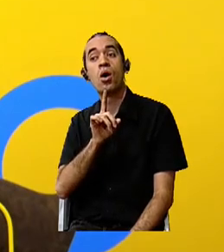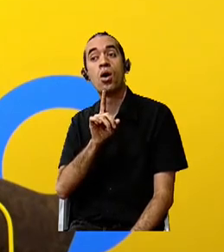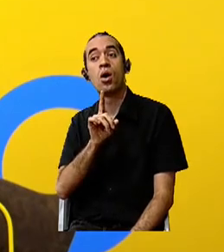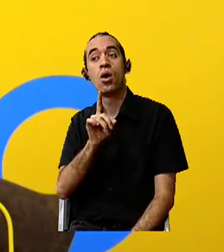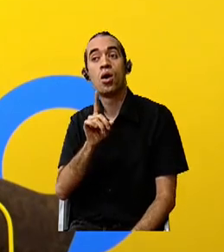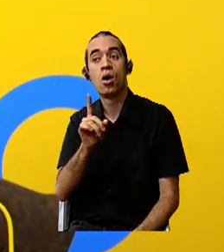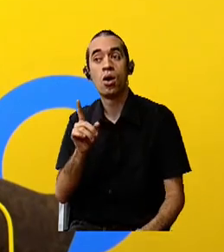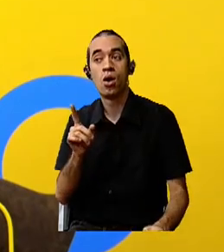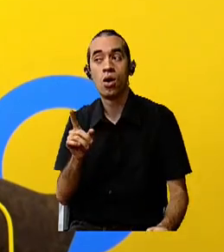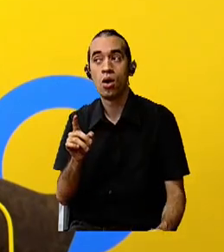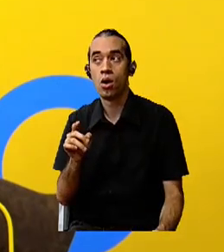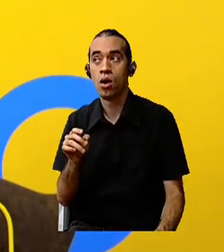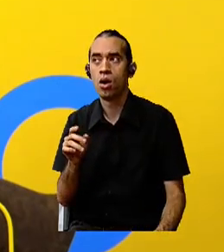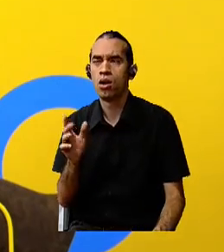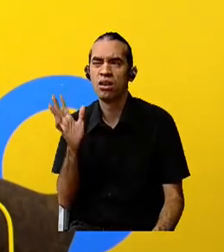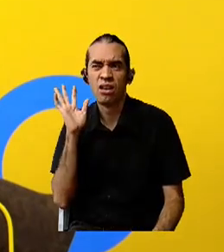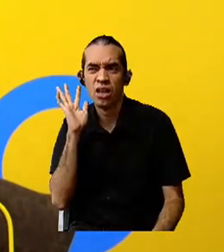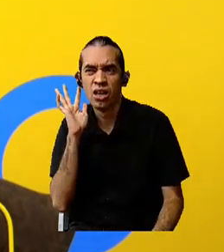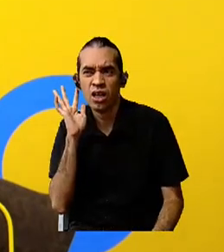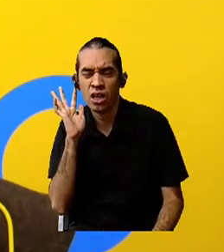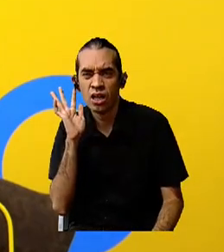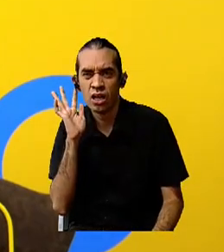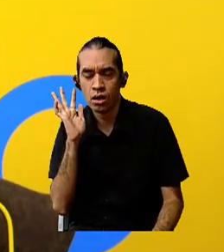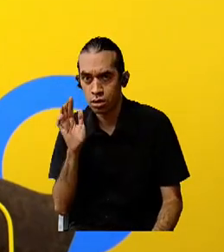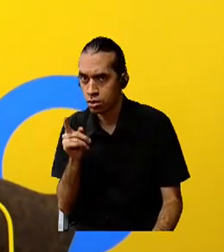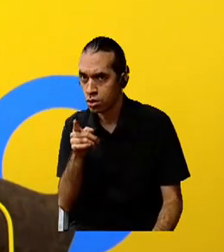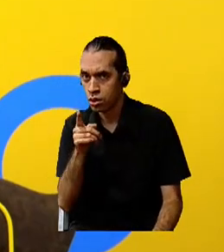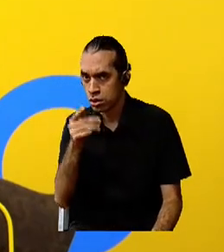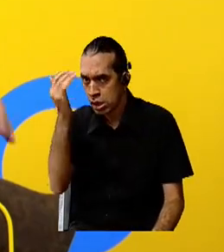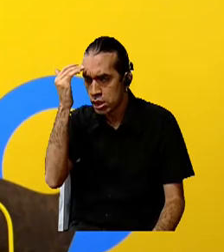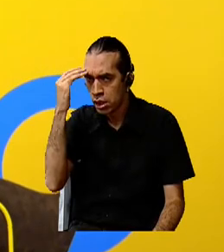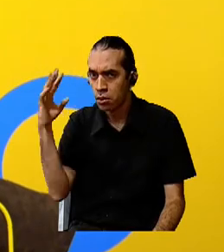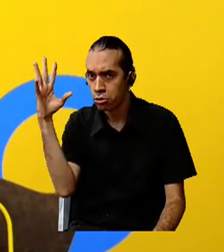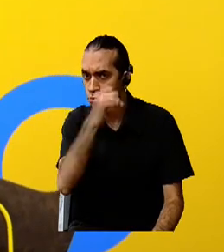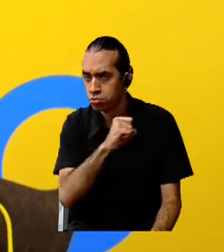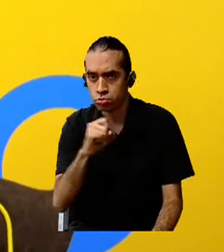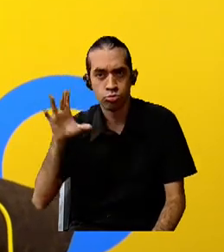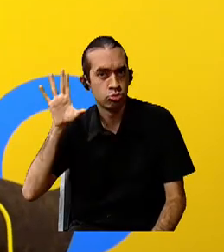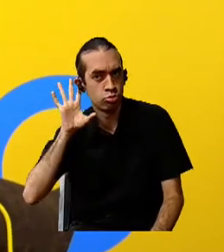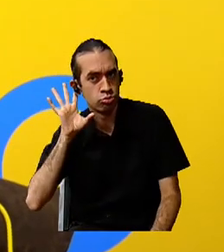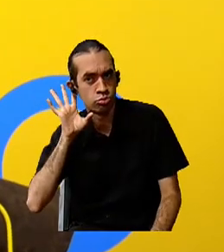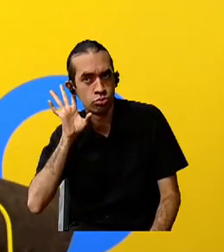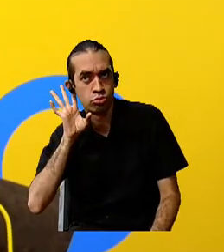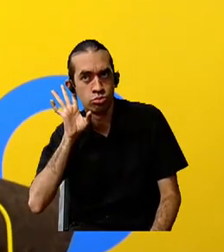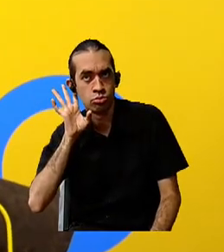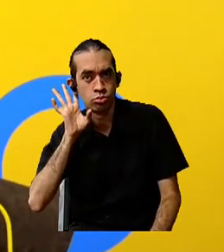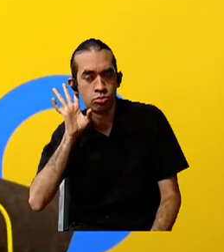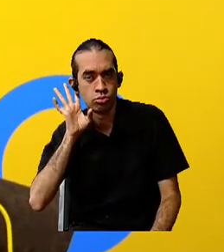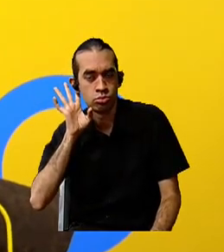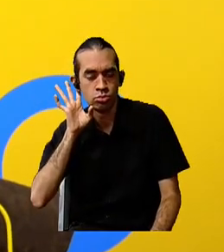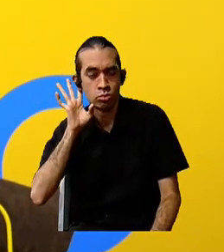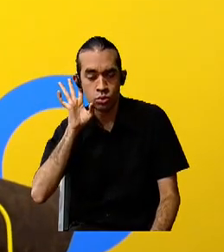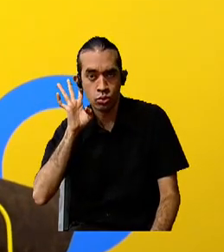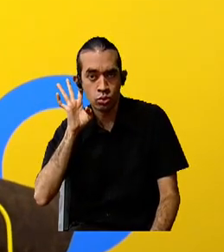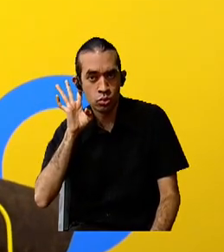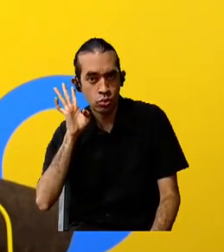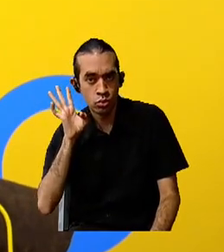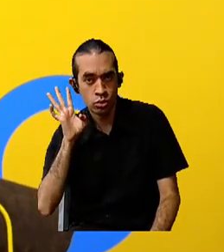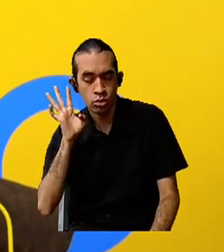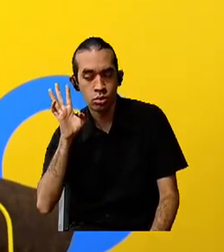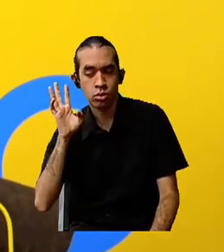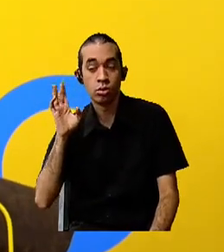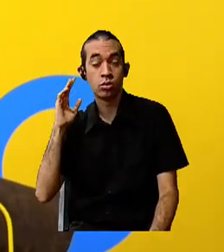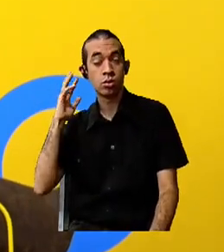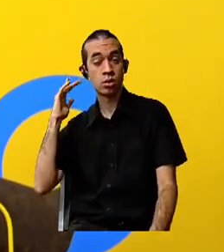We have what? Do you know what sound is that, Chuli? Listen. No?